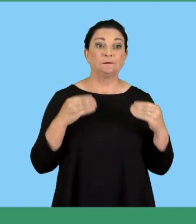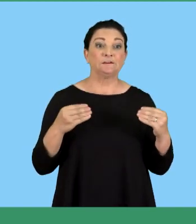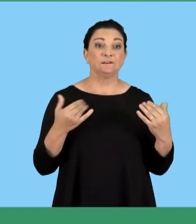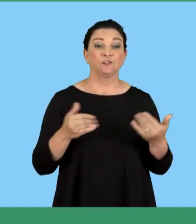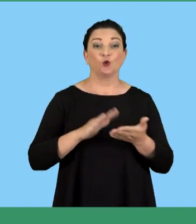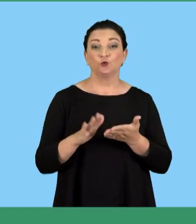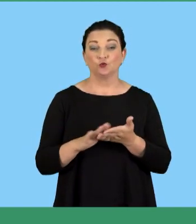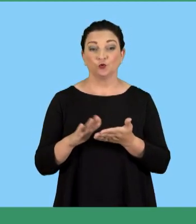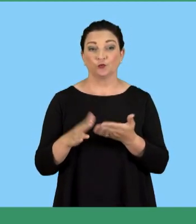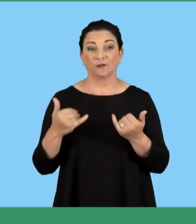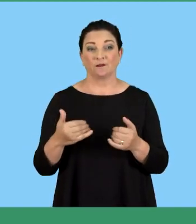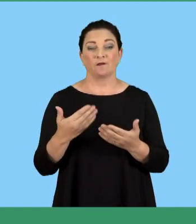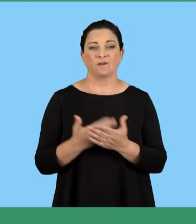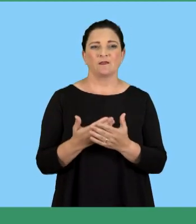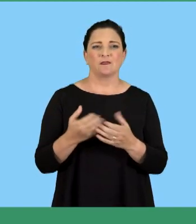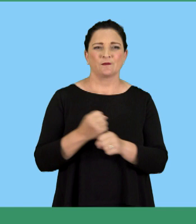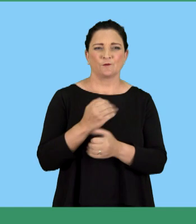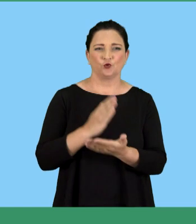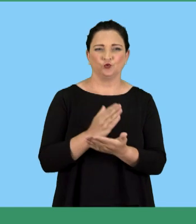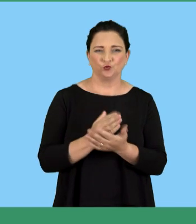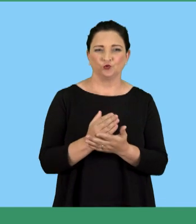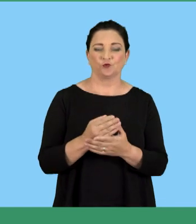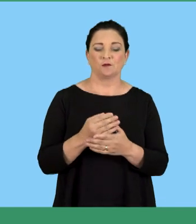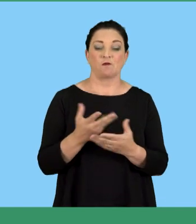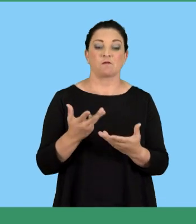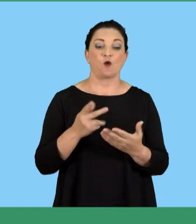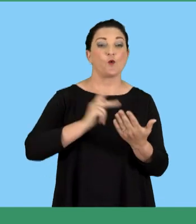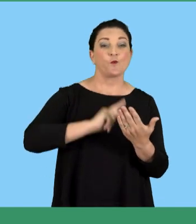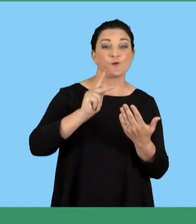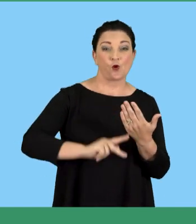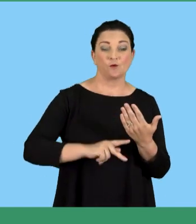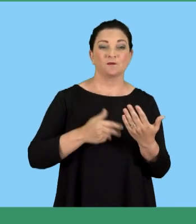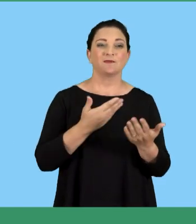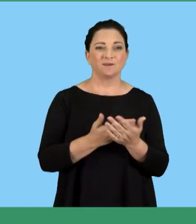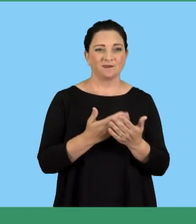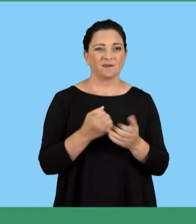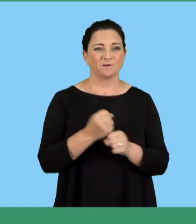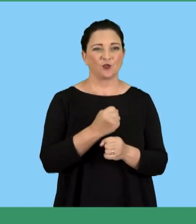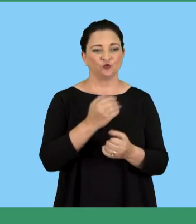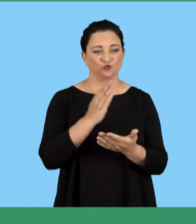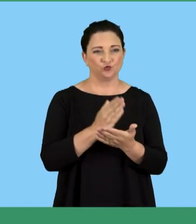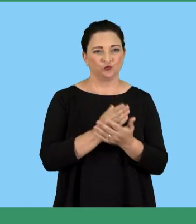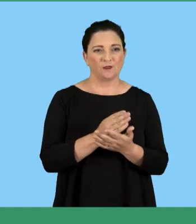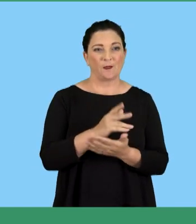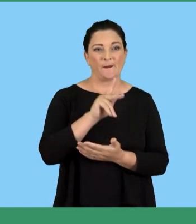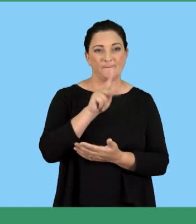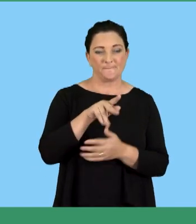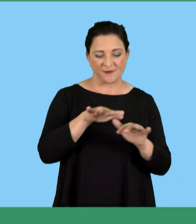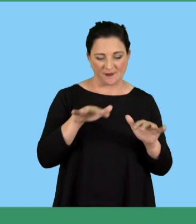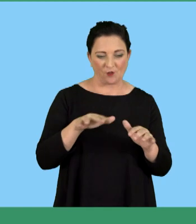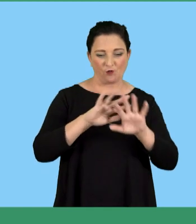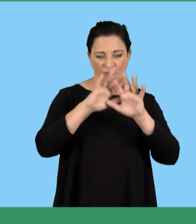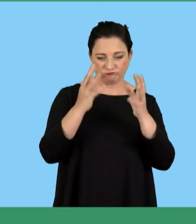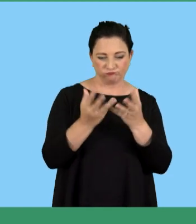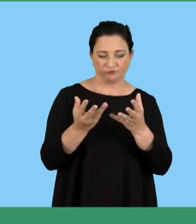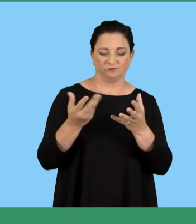operations address triple bottom line through corporate social responsibility programs by considering their impact on people,